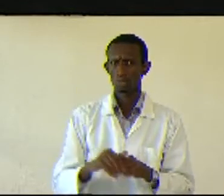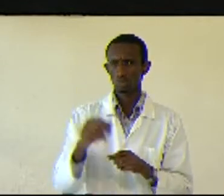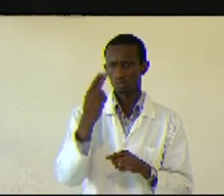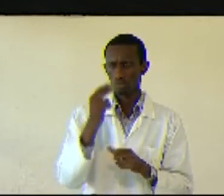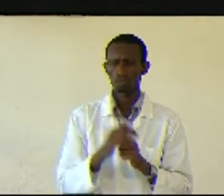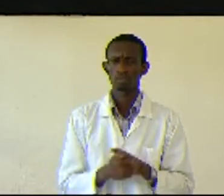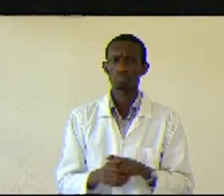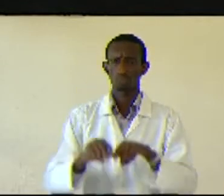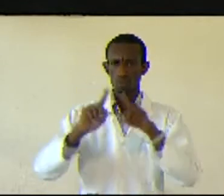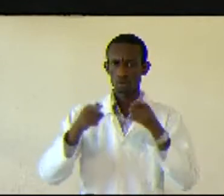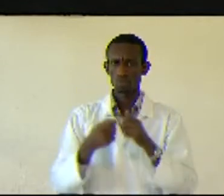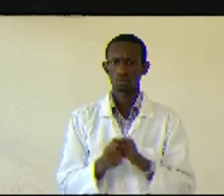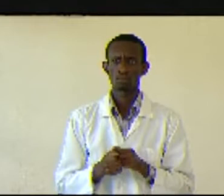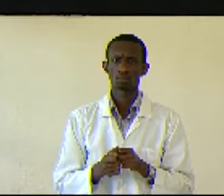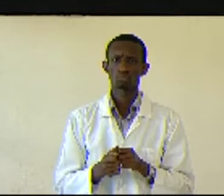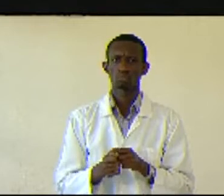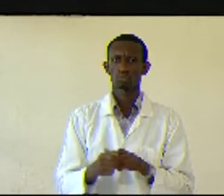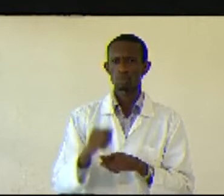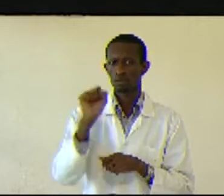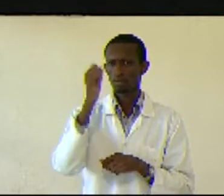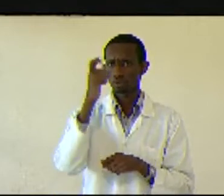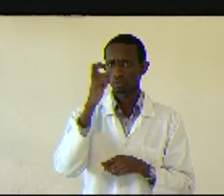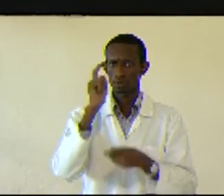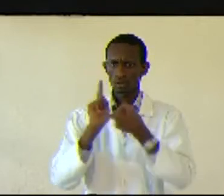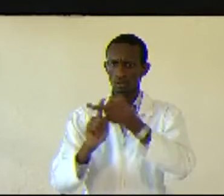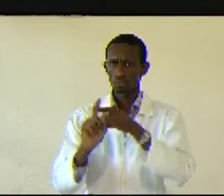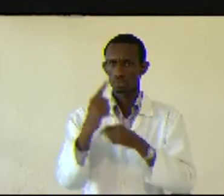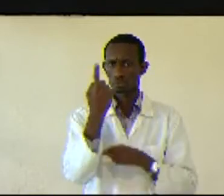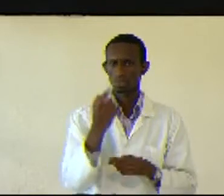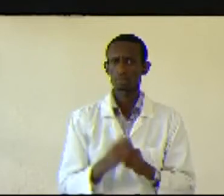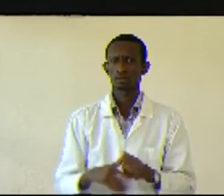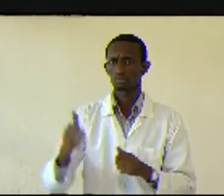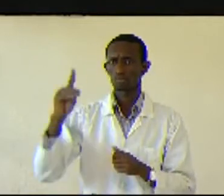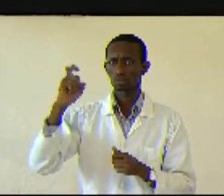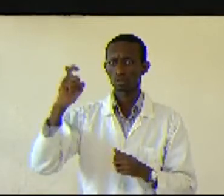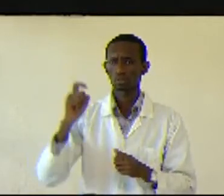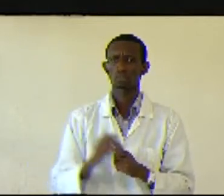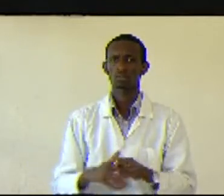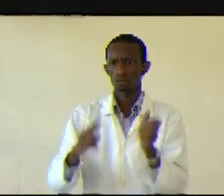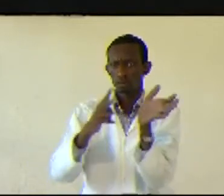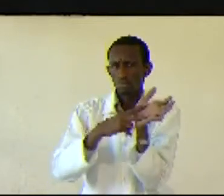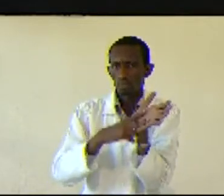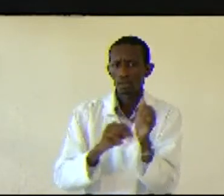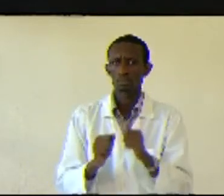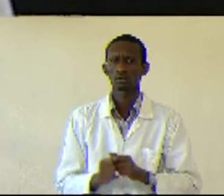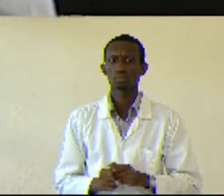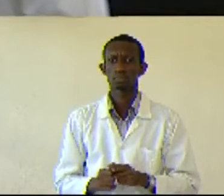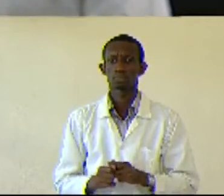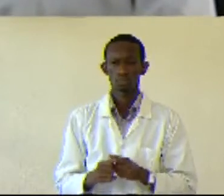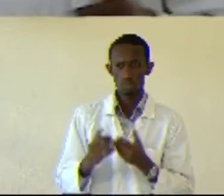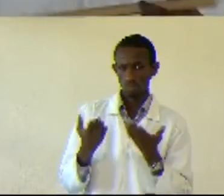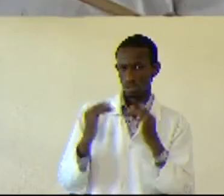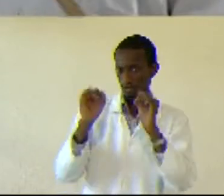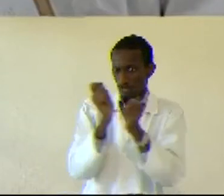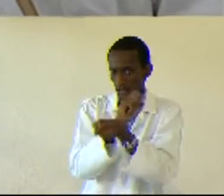squared of 5x plus 1 dx is equal to, if I